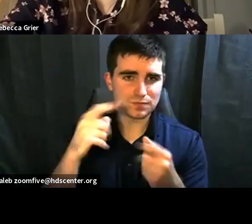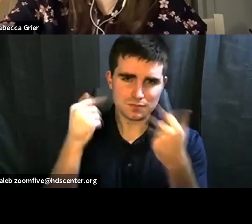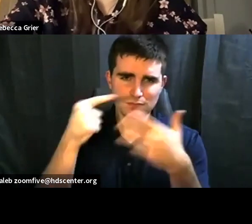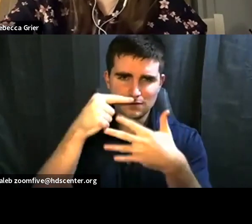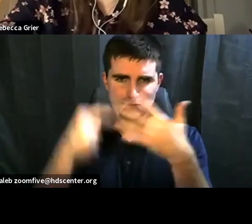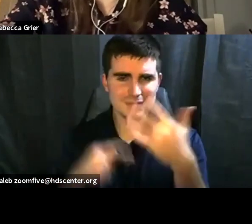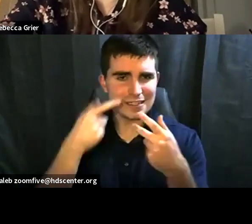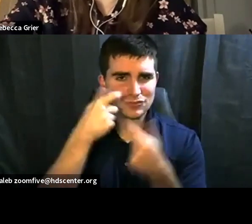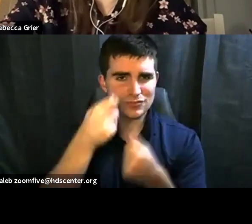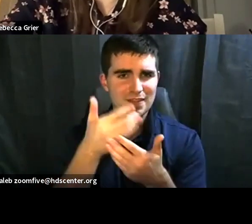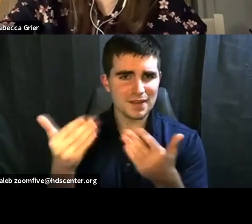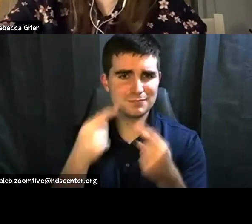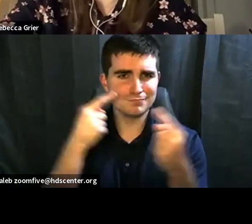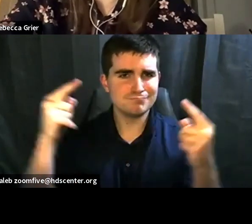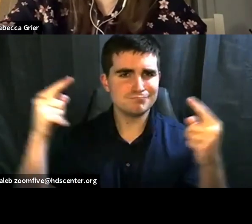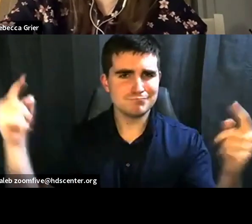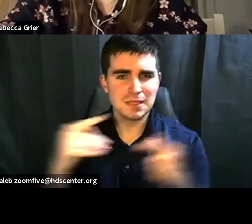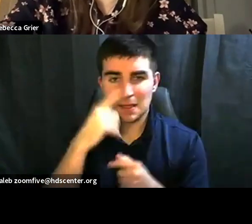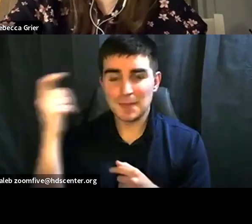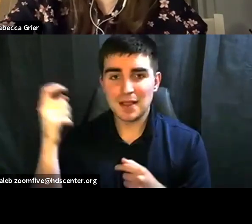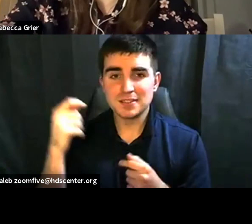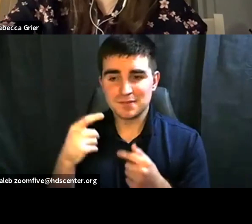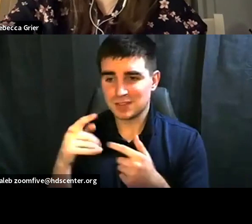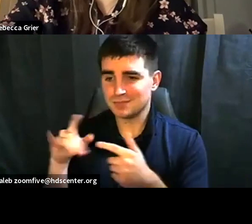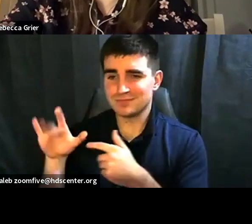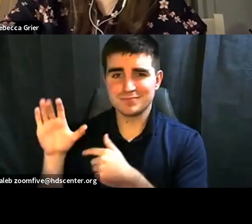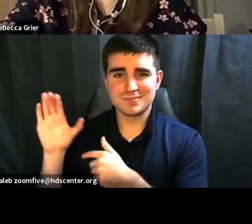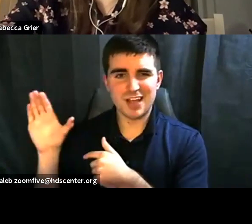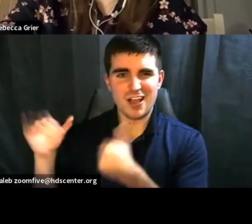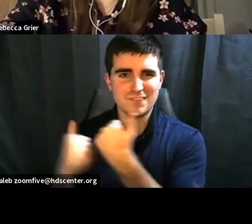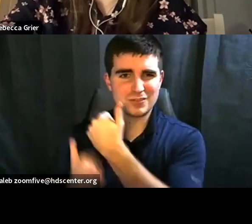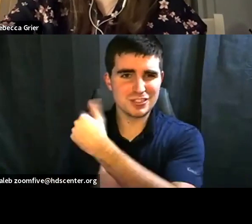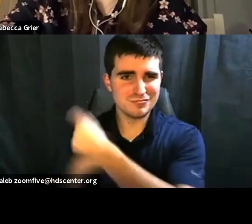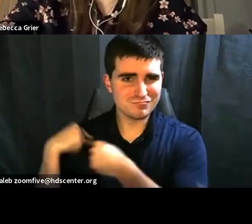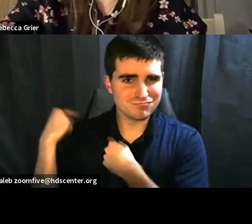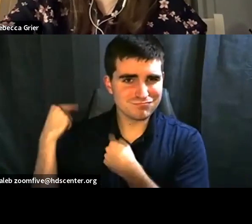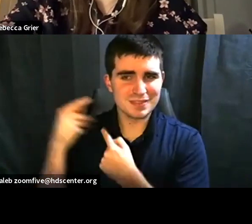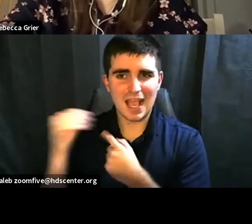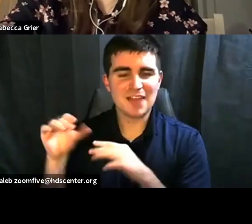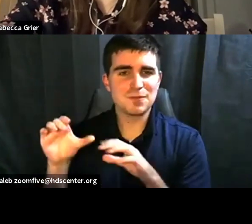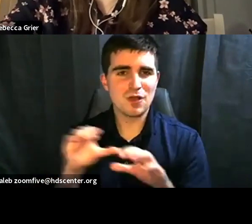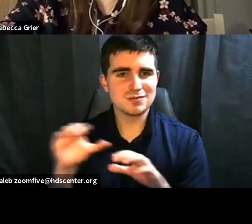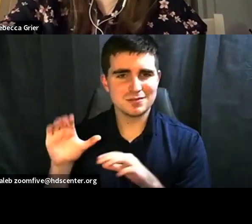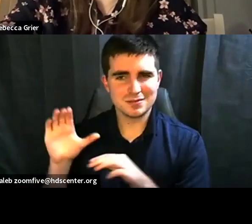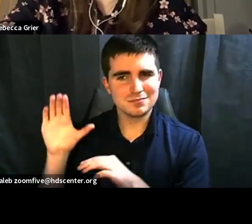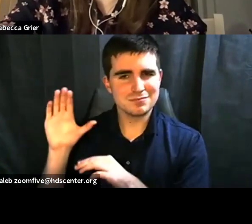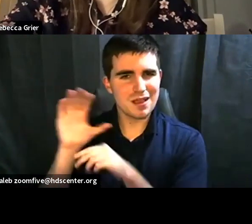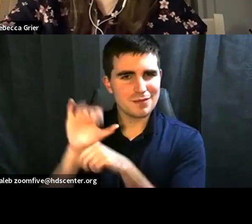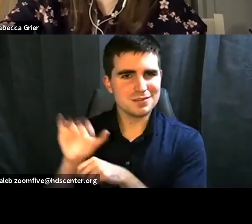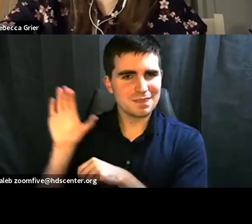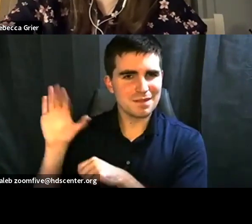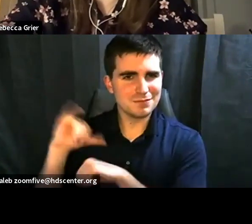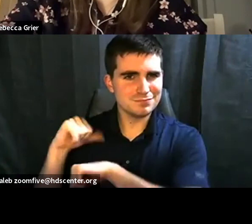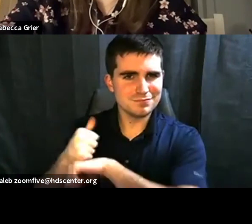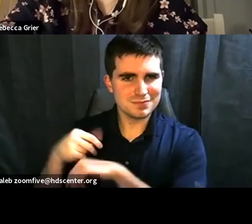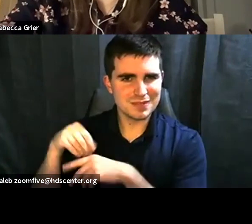done because of the groundwork that they laid and the practices that they established within the